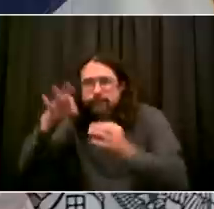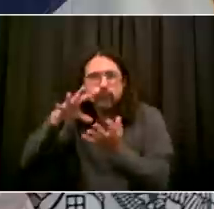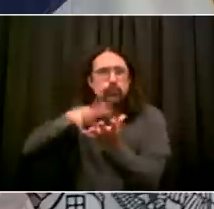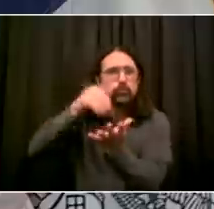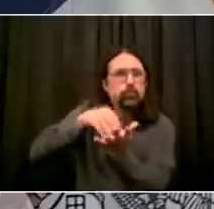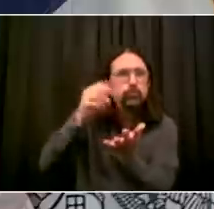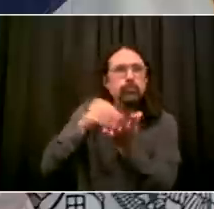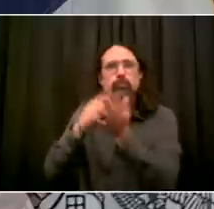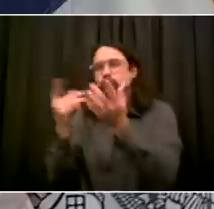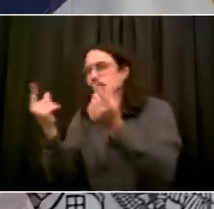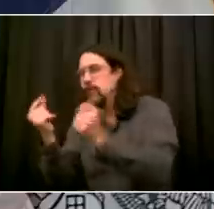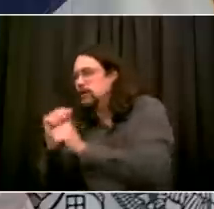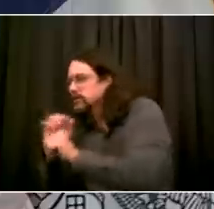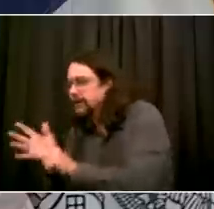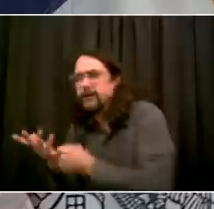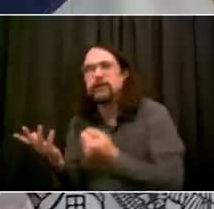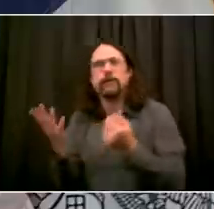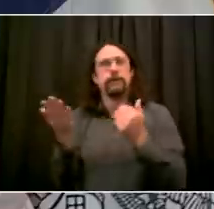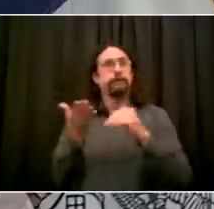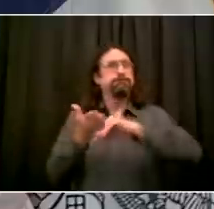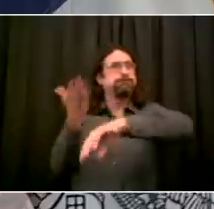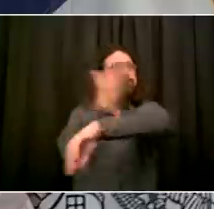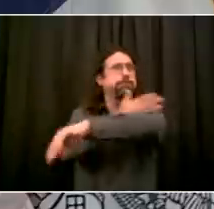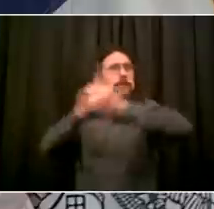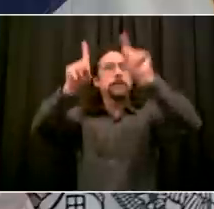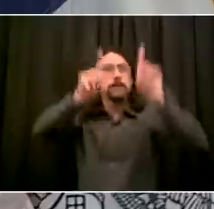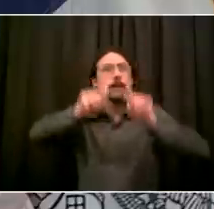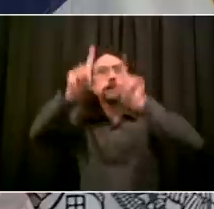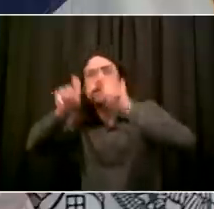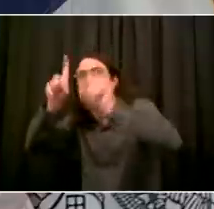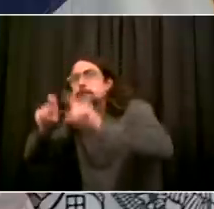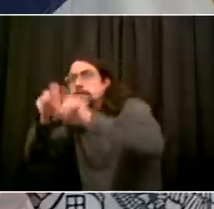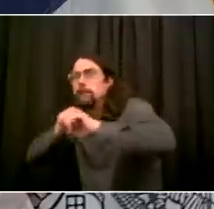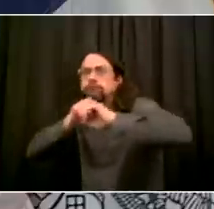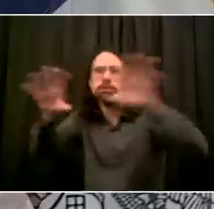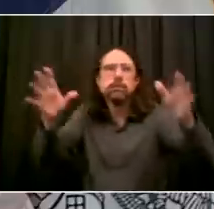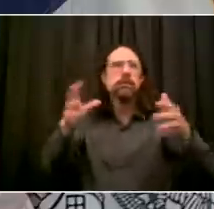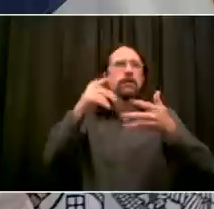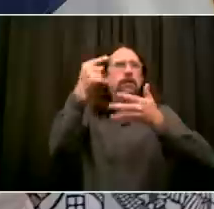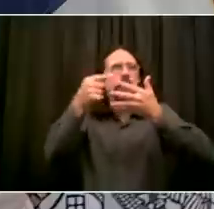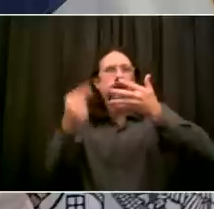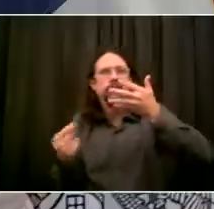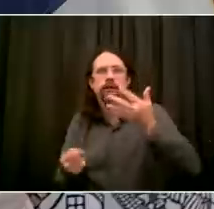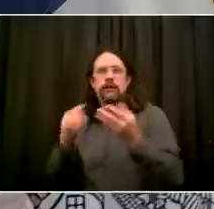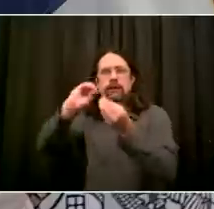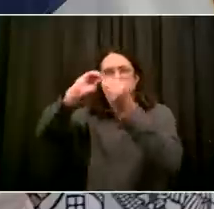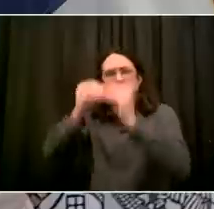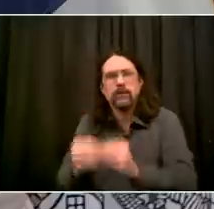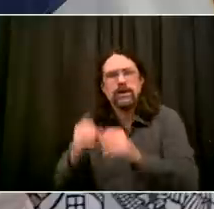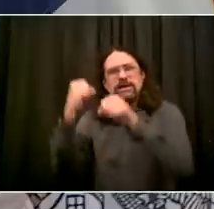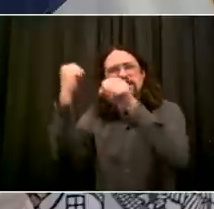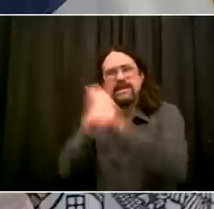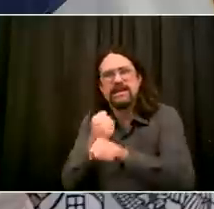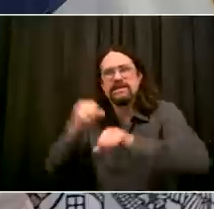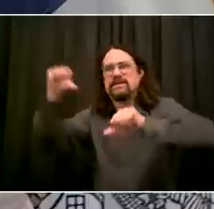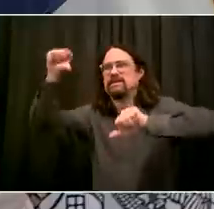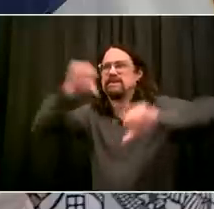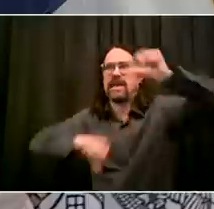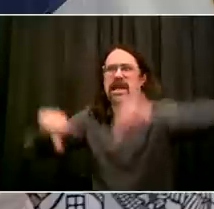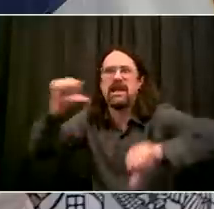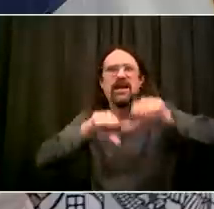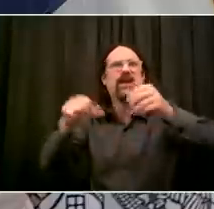disease. Our fight was very, very difficult, and yet this city did fight back and get to a much better place. Now we have the